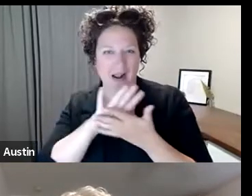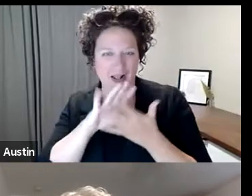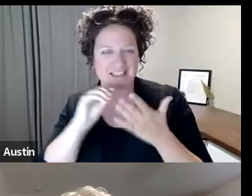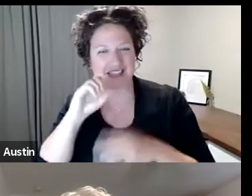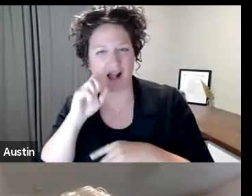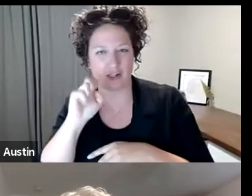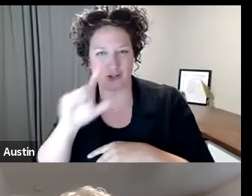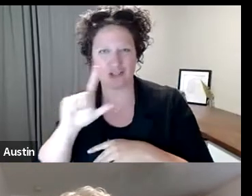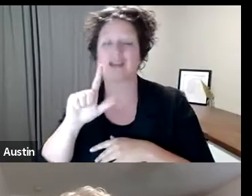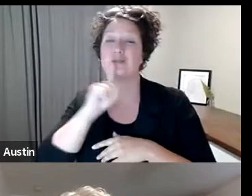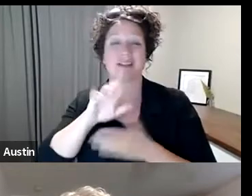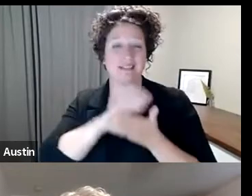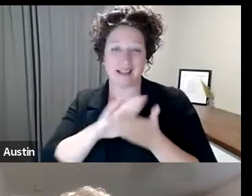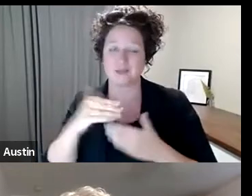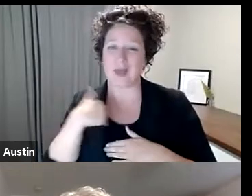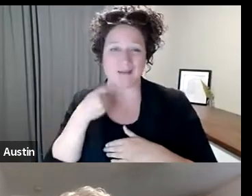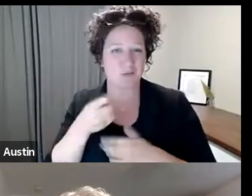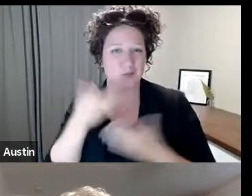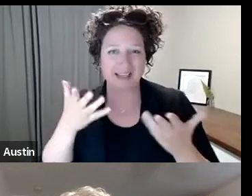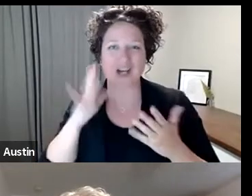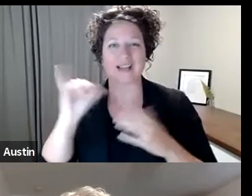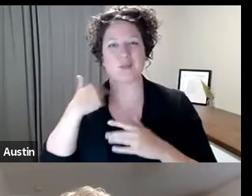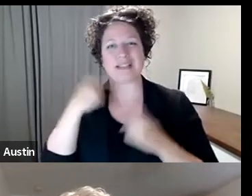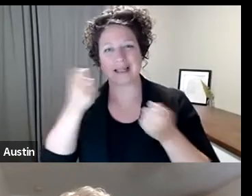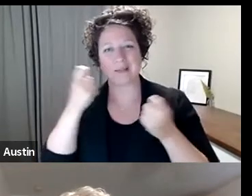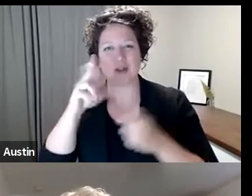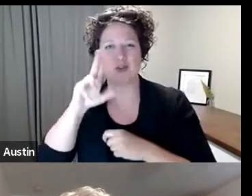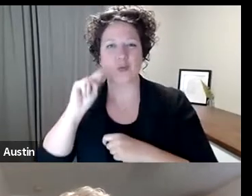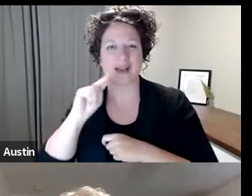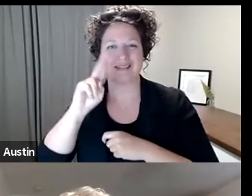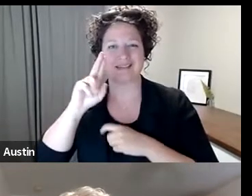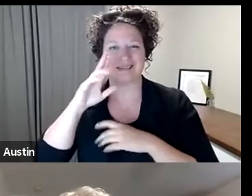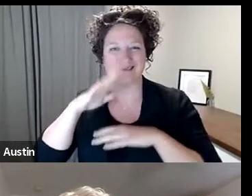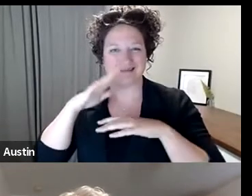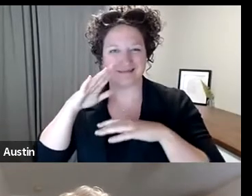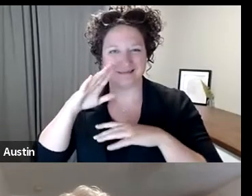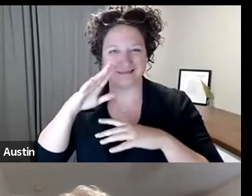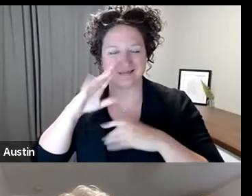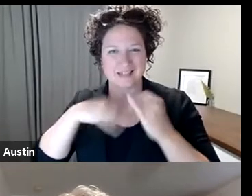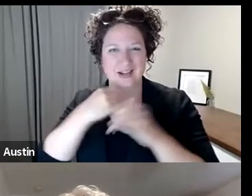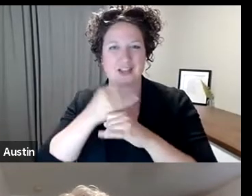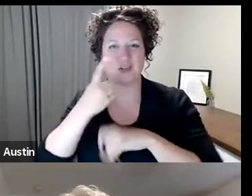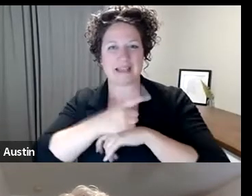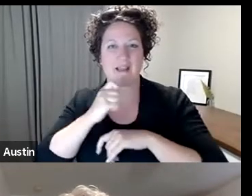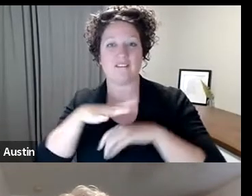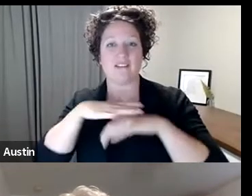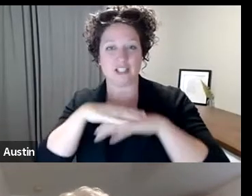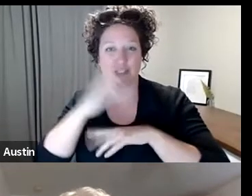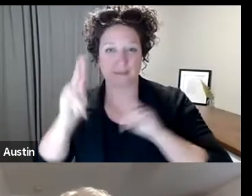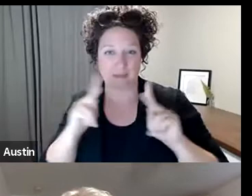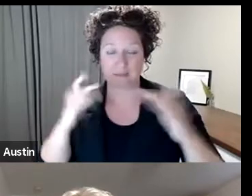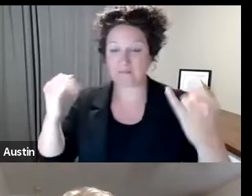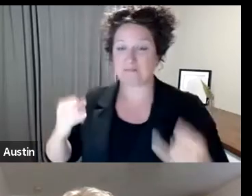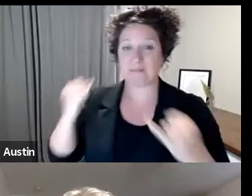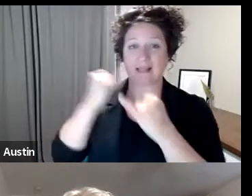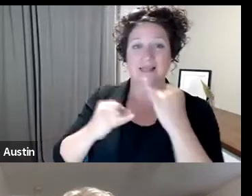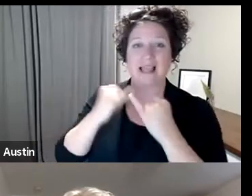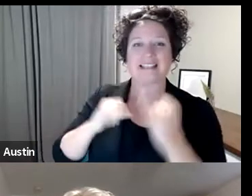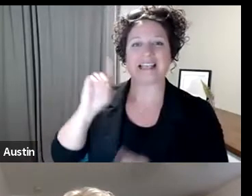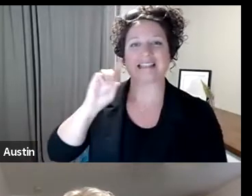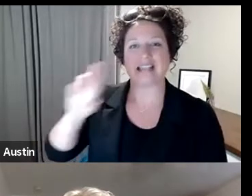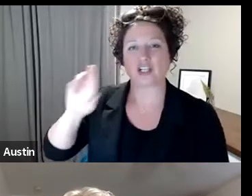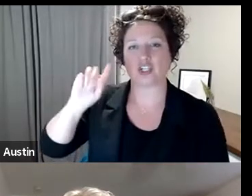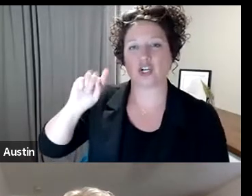we celebrate the UN International Day of Indigenous Peoples. Finally, I would like to introduce Dr. Tamika